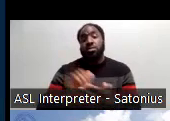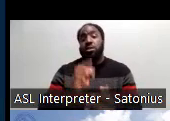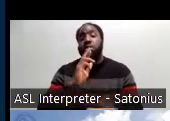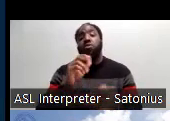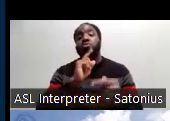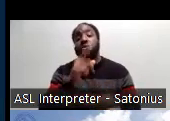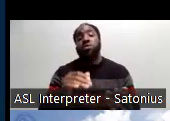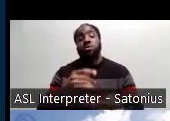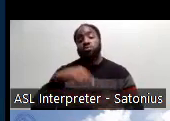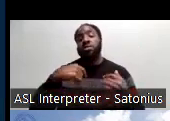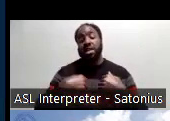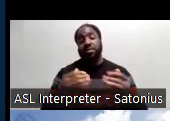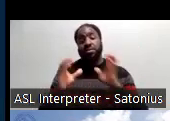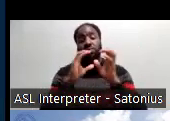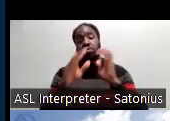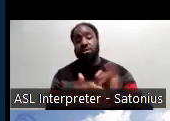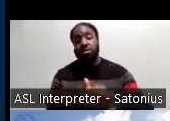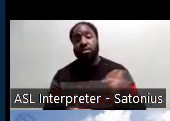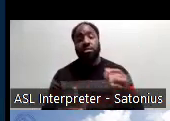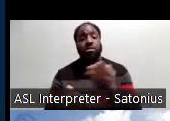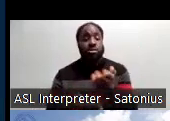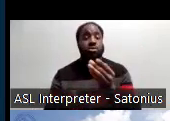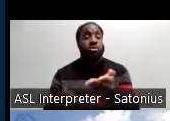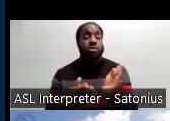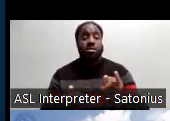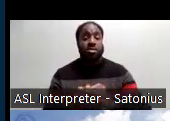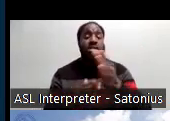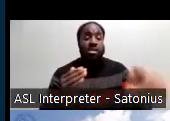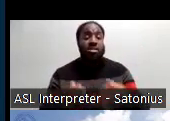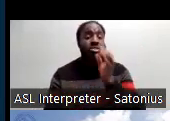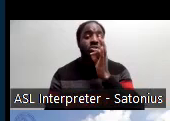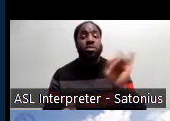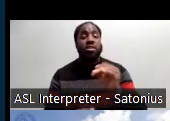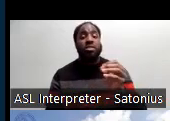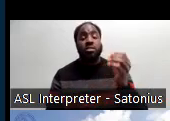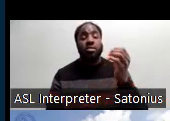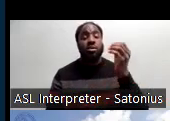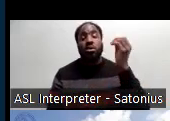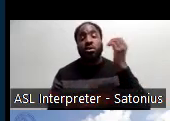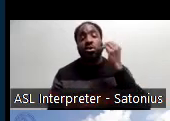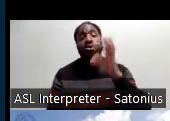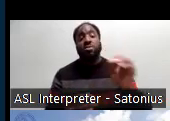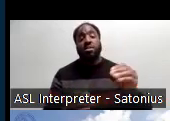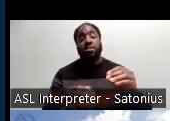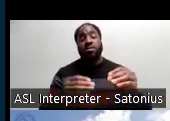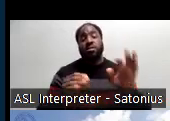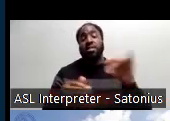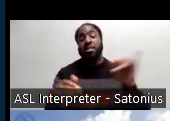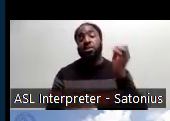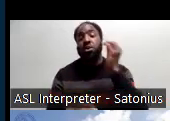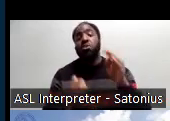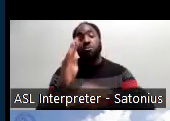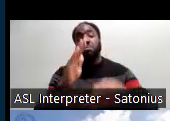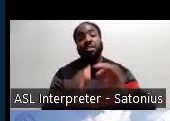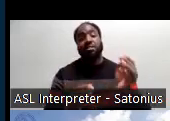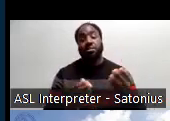be in dialogue about that. There's things that end soon, like the home and community-based services spending plan. There's things